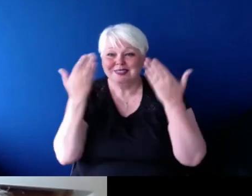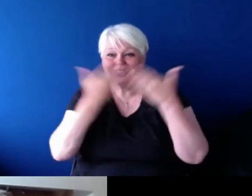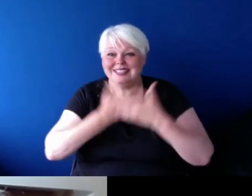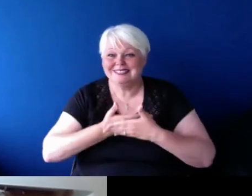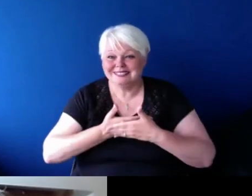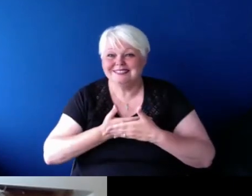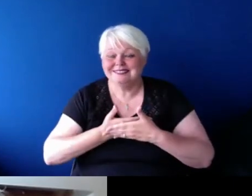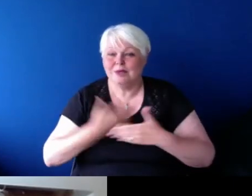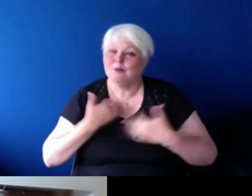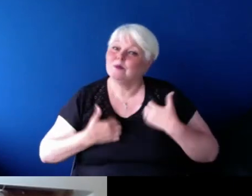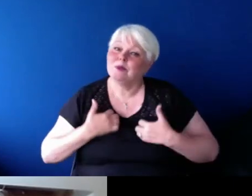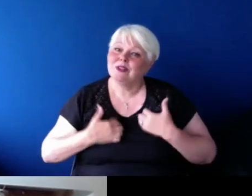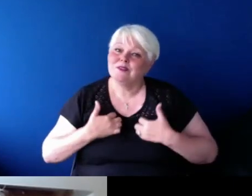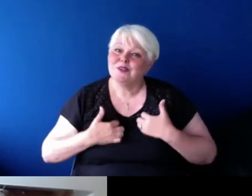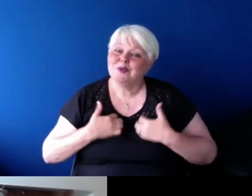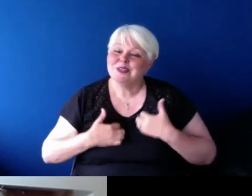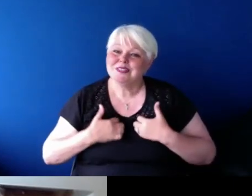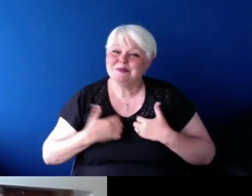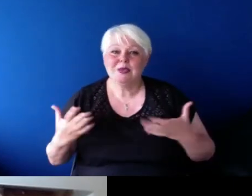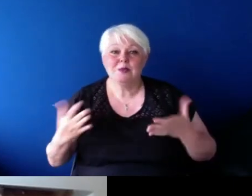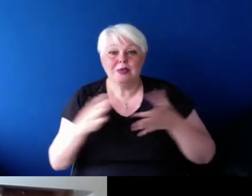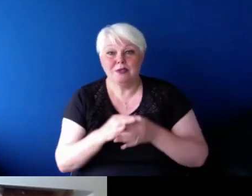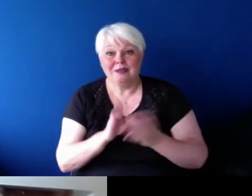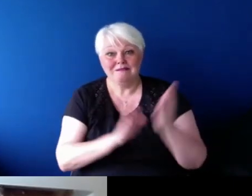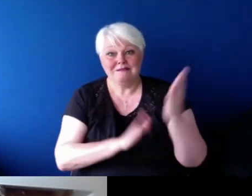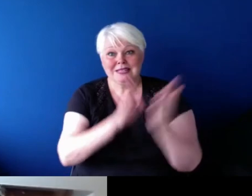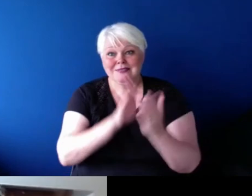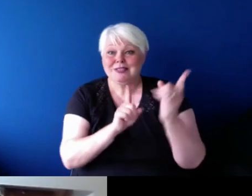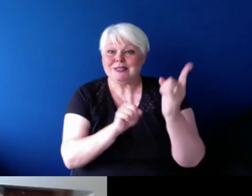we look forward to being with you in person or